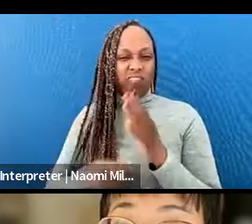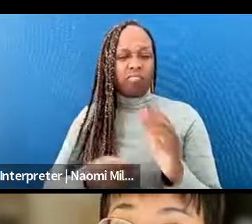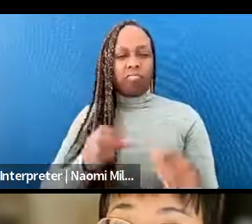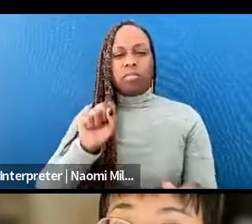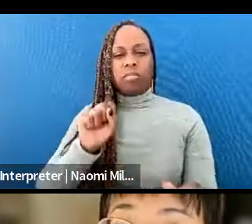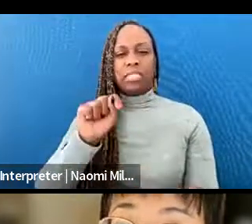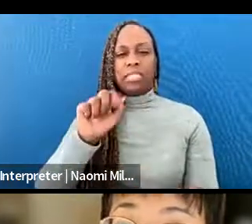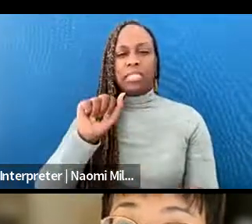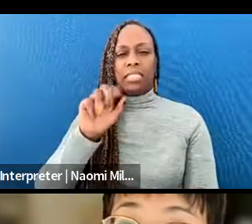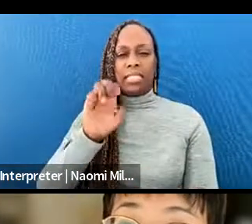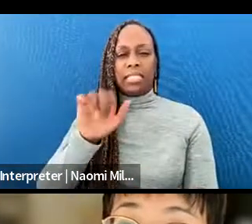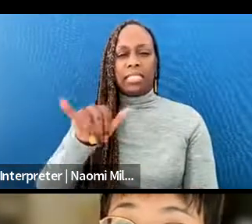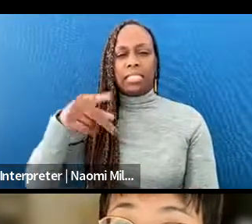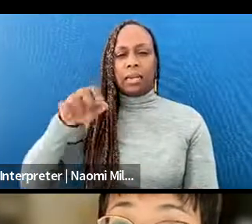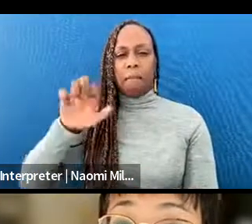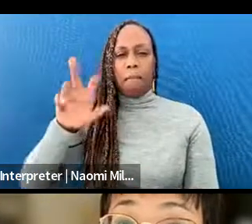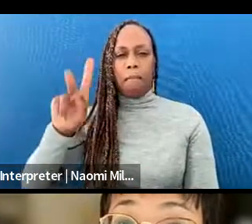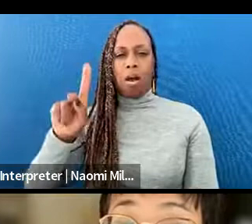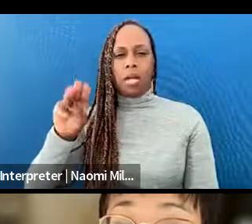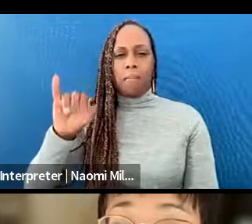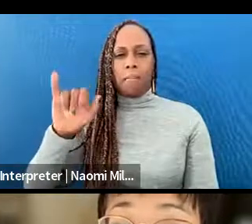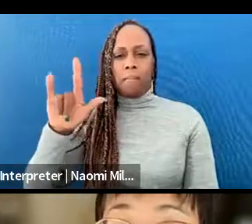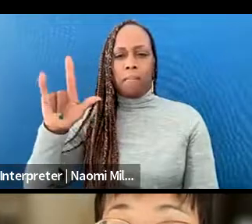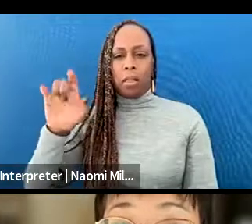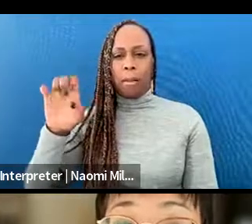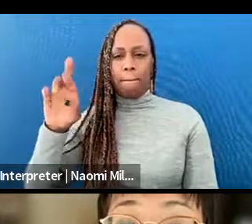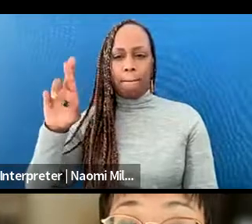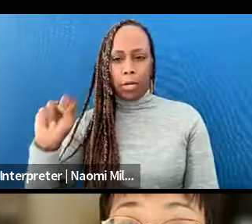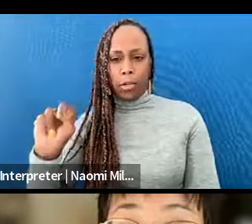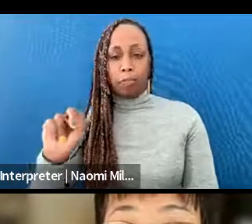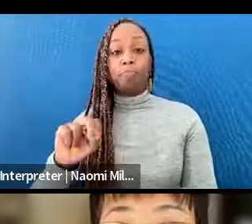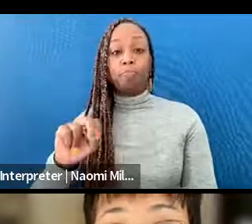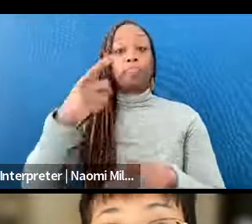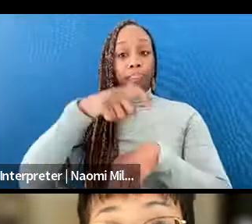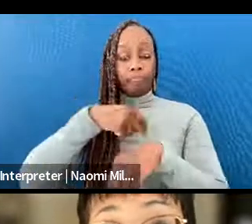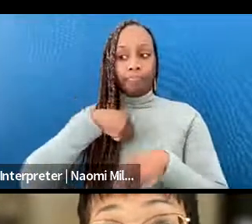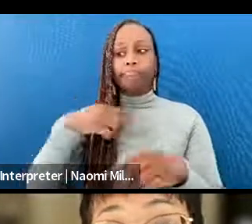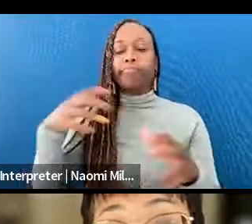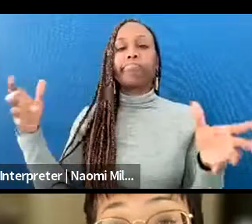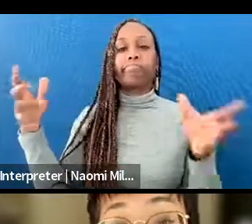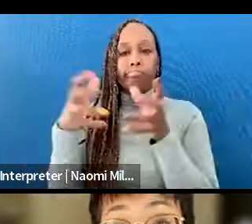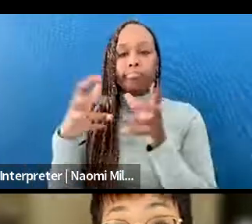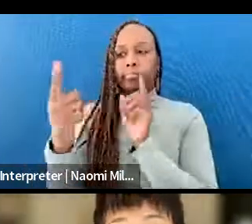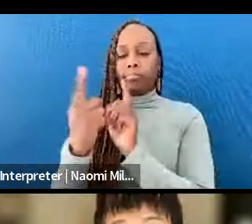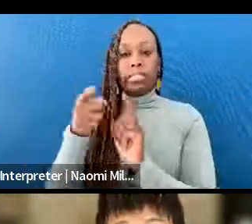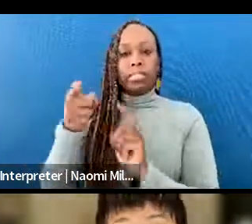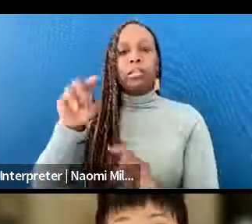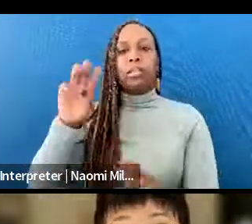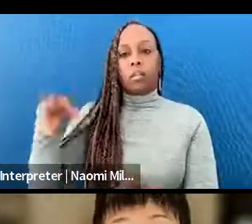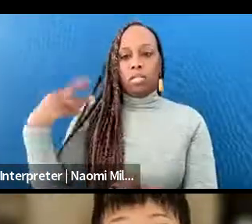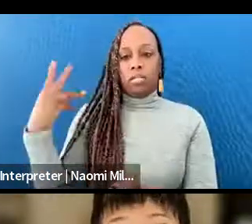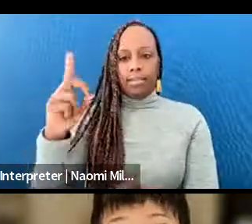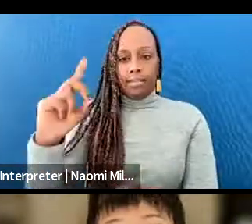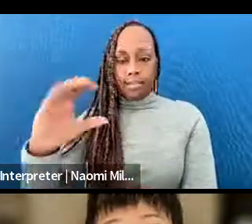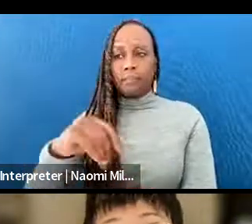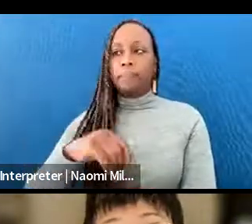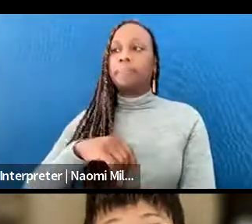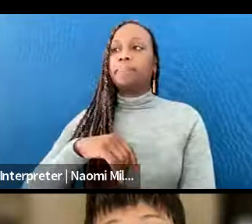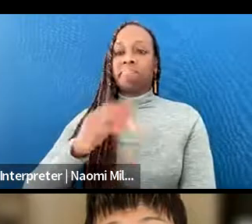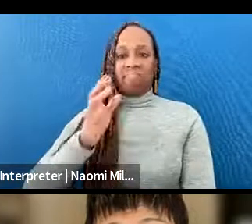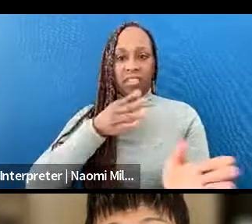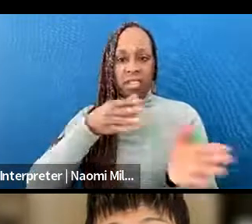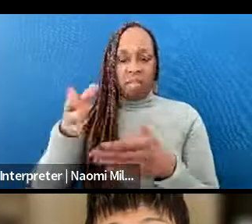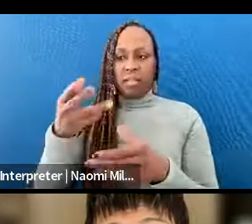when there was one time when we were meeting up in Washington, D.C., and we were going to get on the